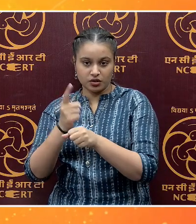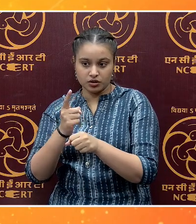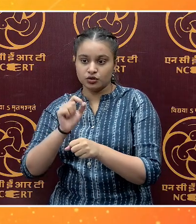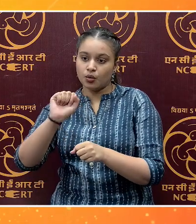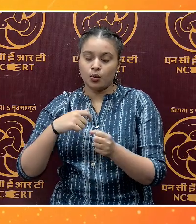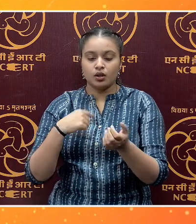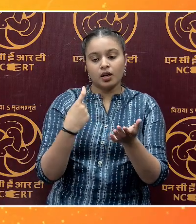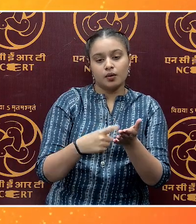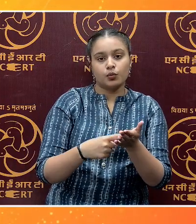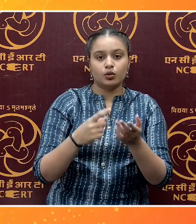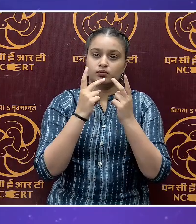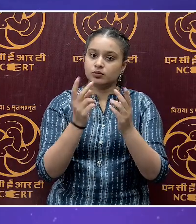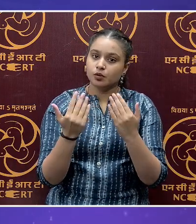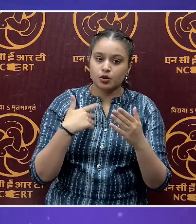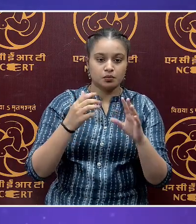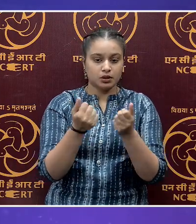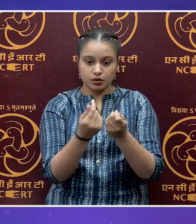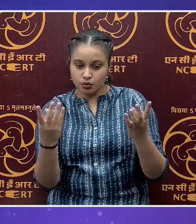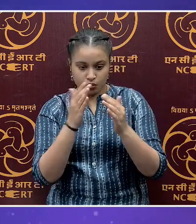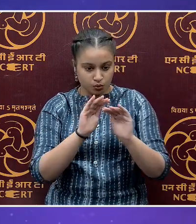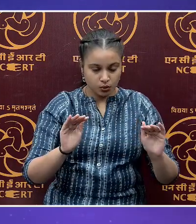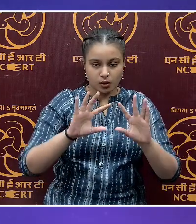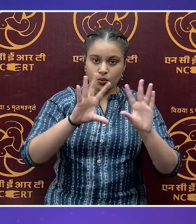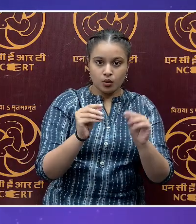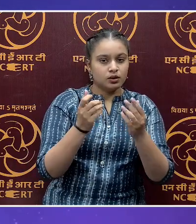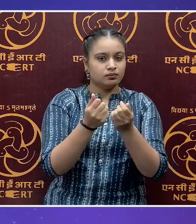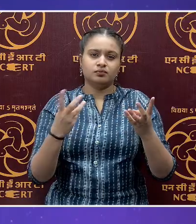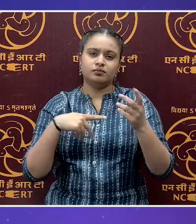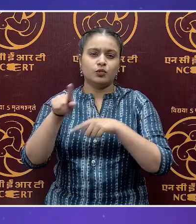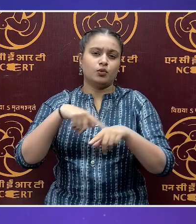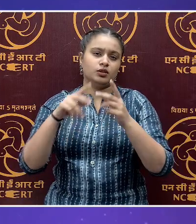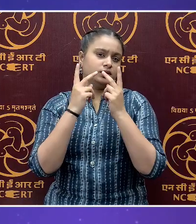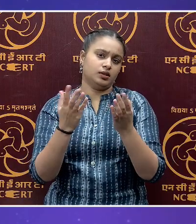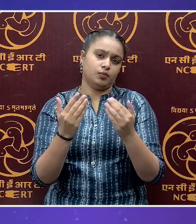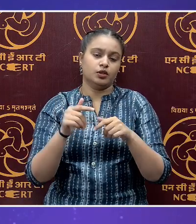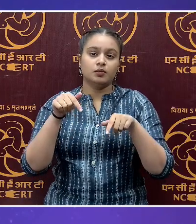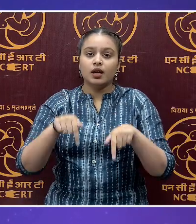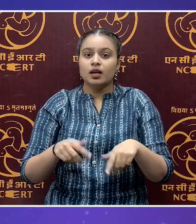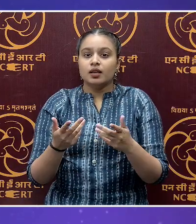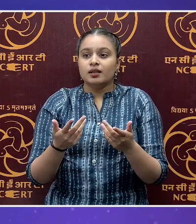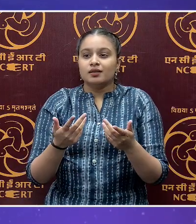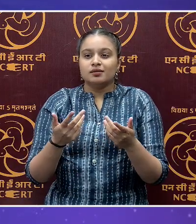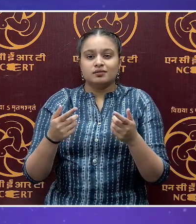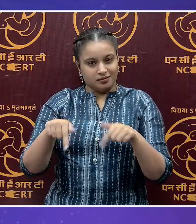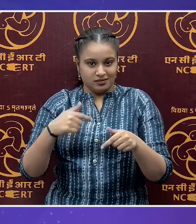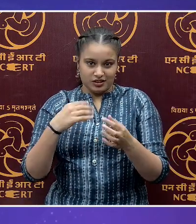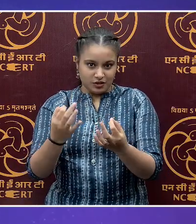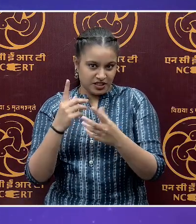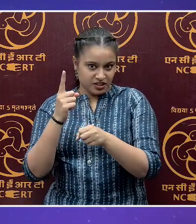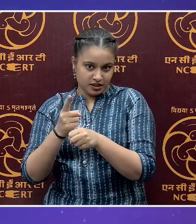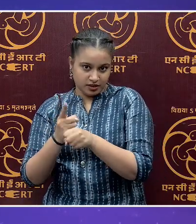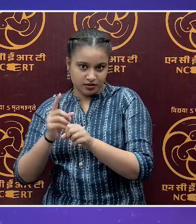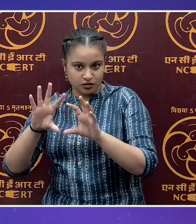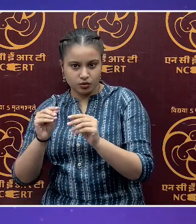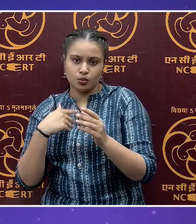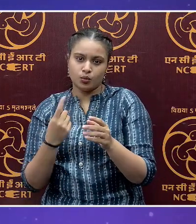like All how right. many students or like whatever the disability they have marked in this screening part 2. So, we can like as a special educator can